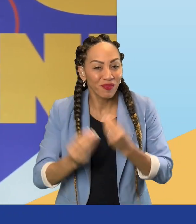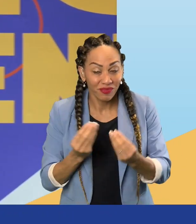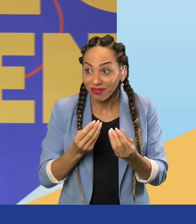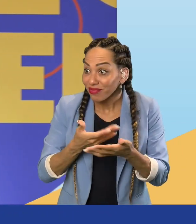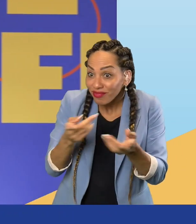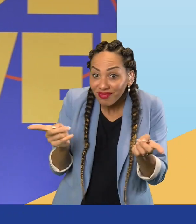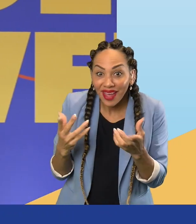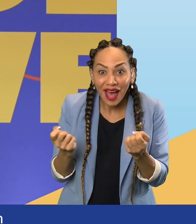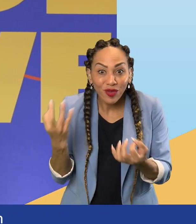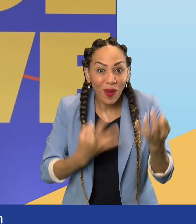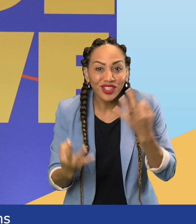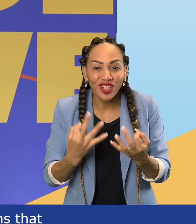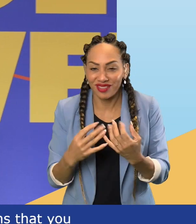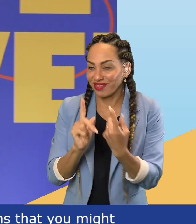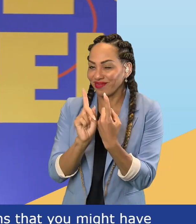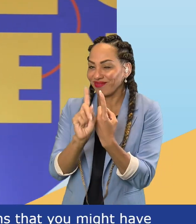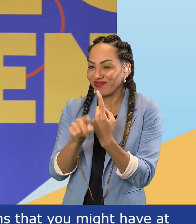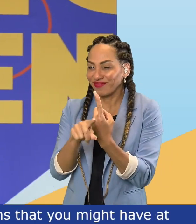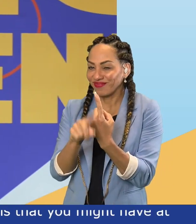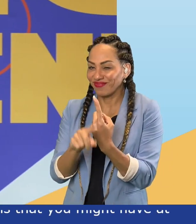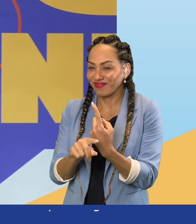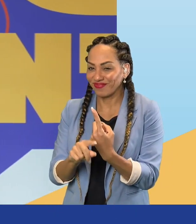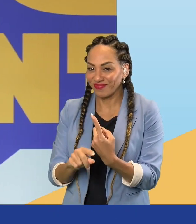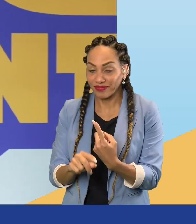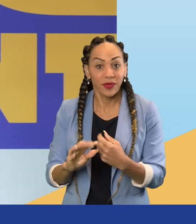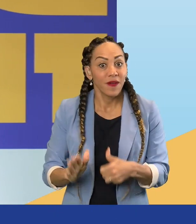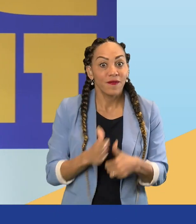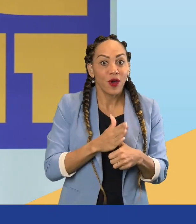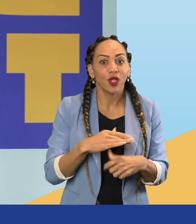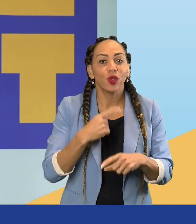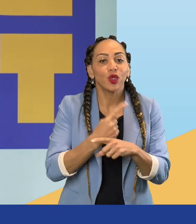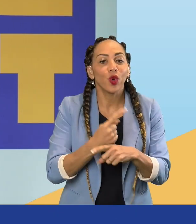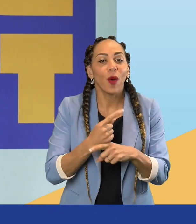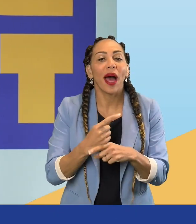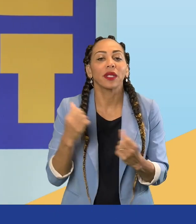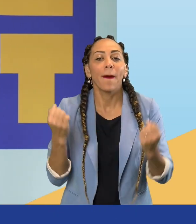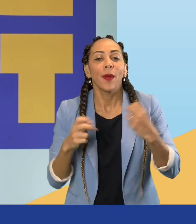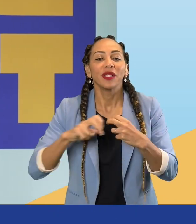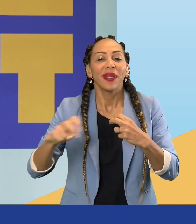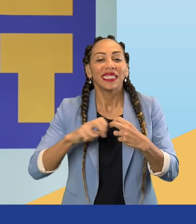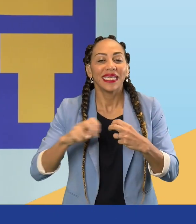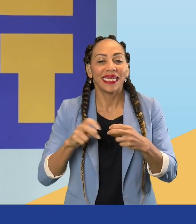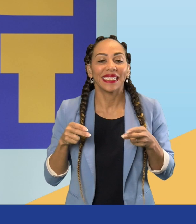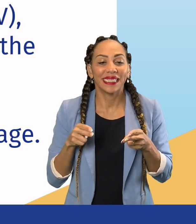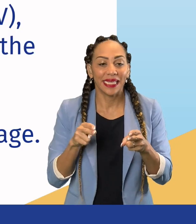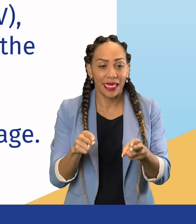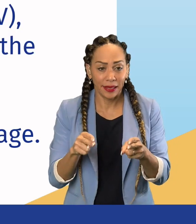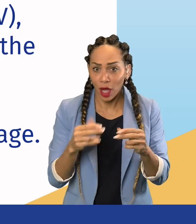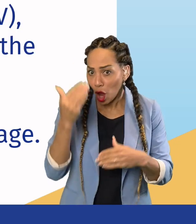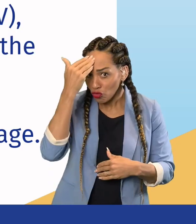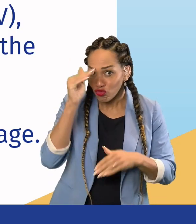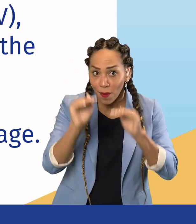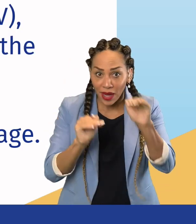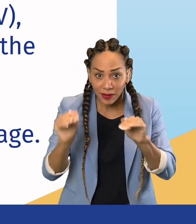in and have a quick look at the Motability scheme to start with. So a quick reminder, just so everyone is on the same page. What's